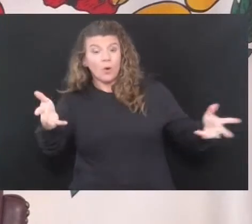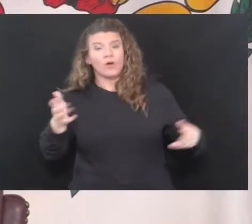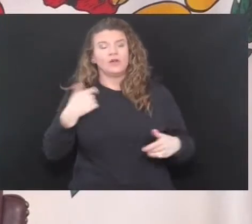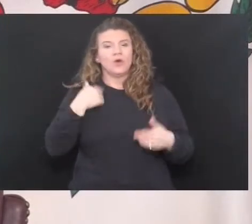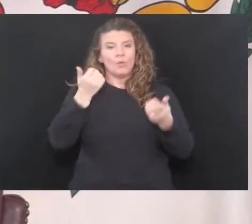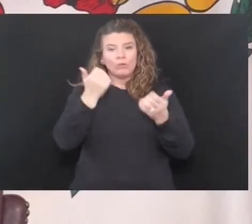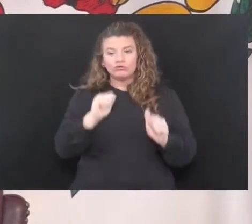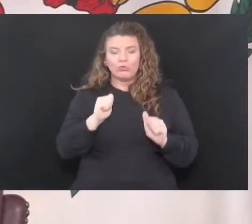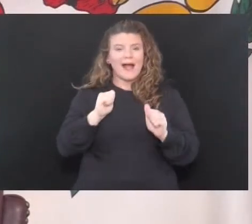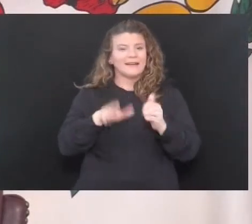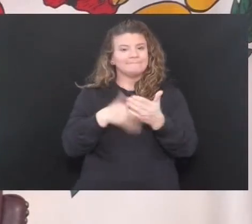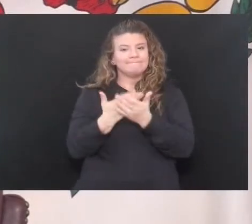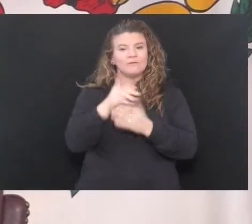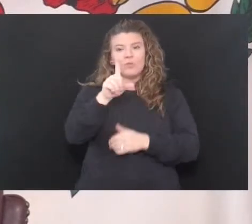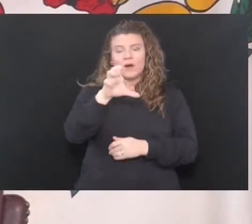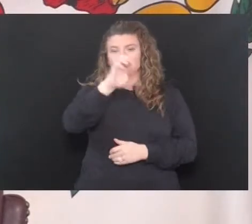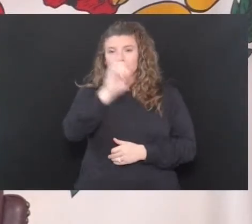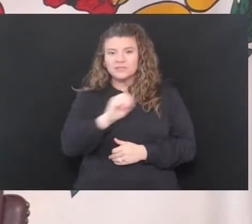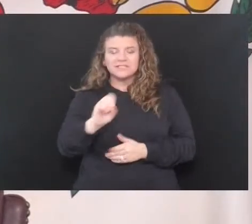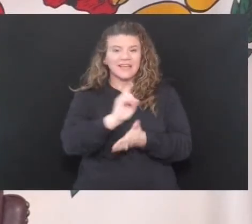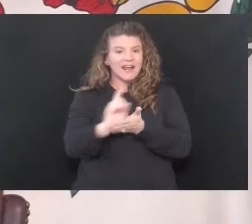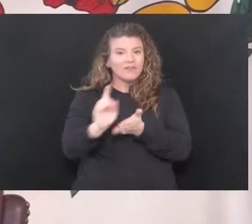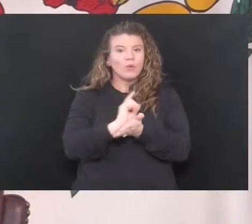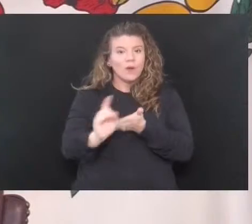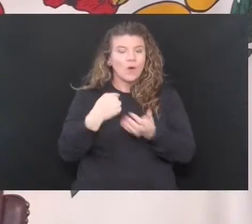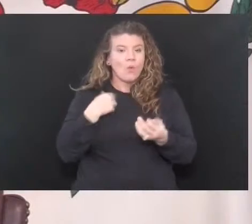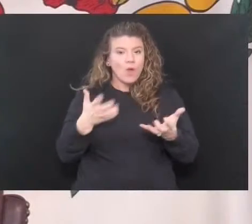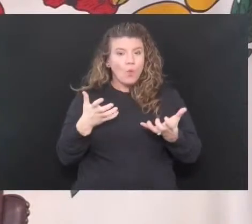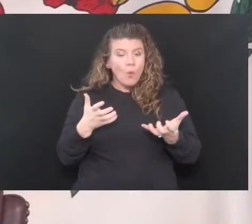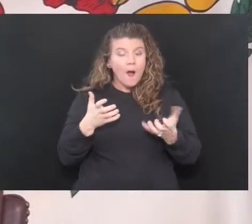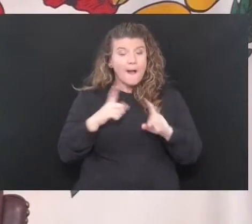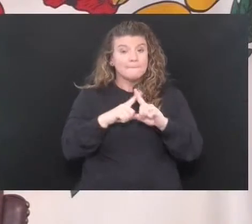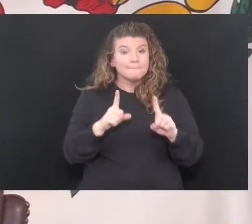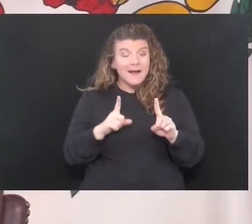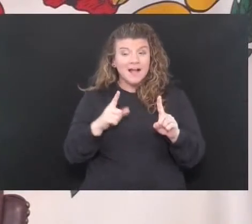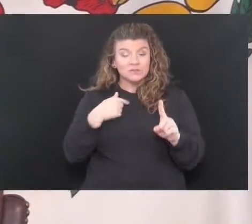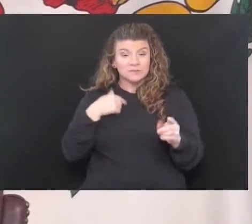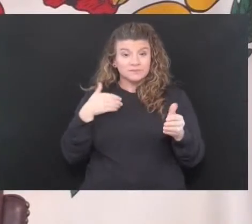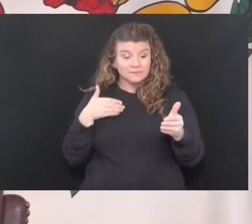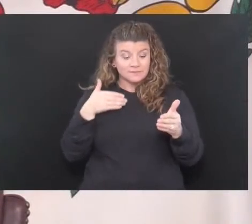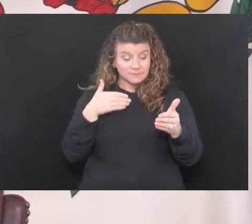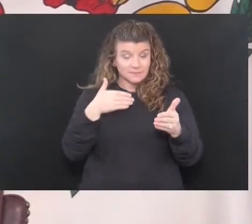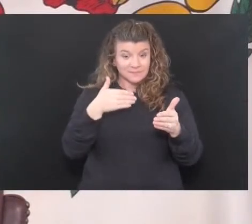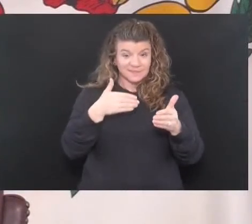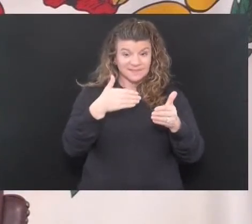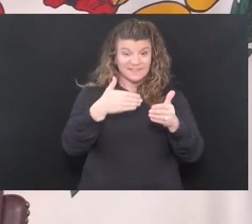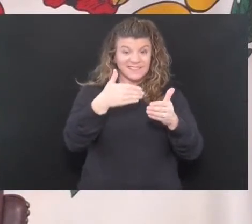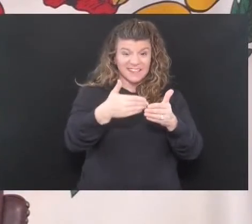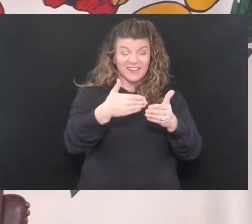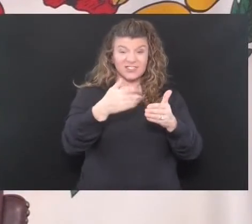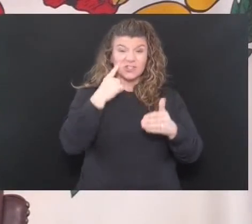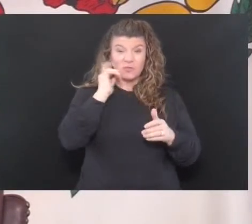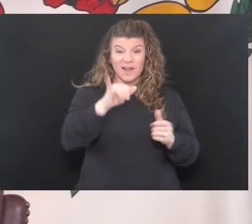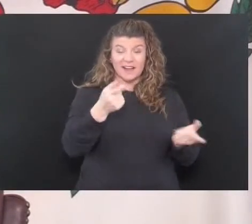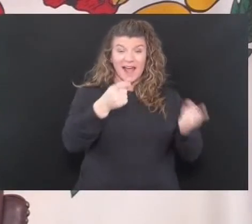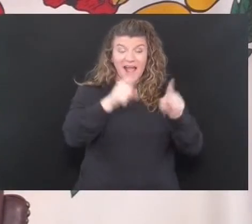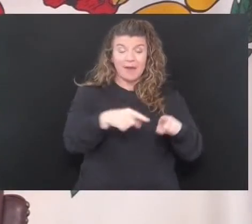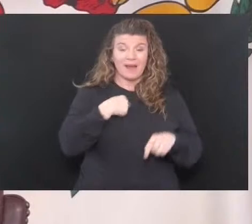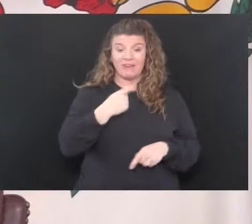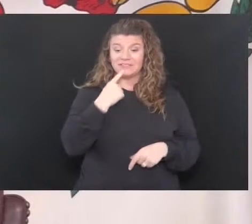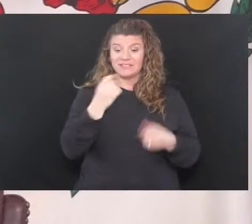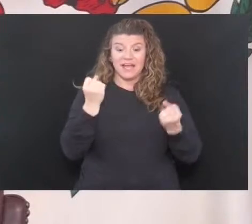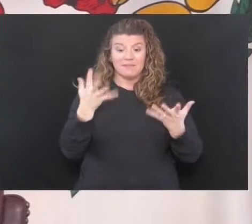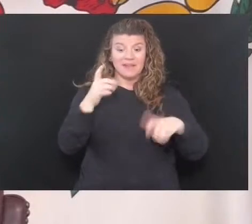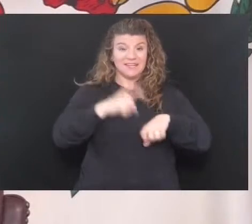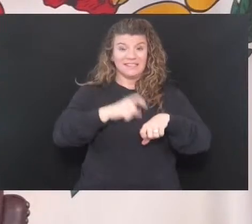hit 100% every week and everything, but as we get to the end of this rainbow, like I've said many, many times,